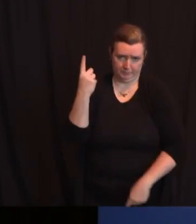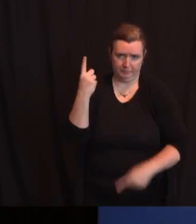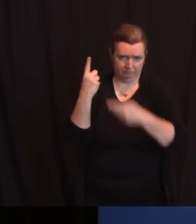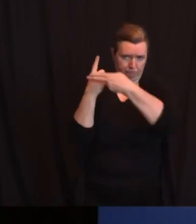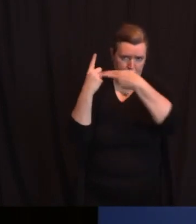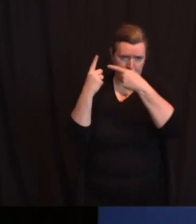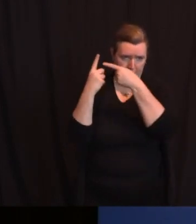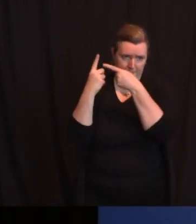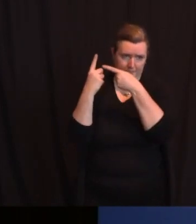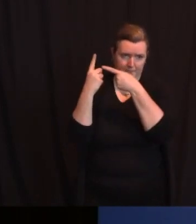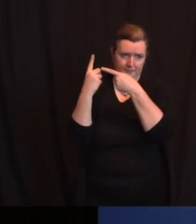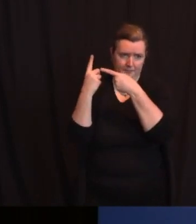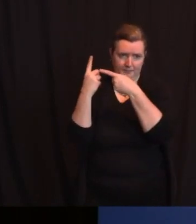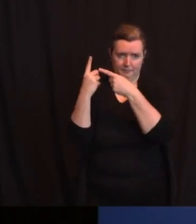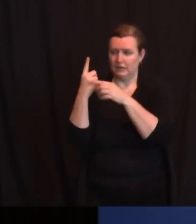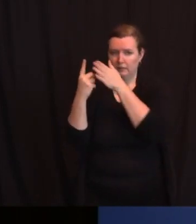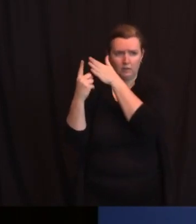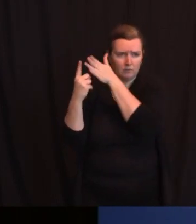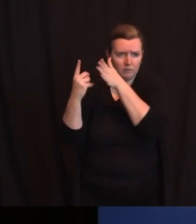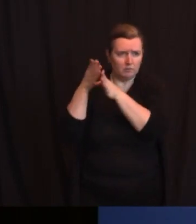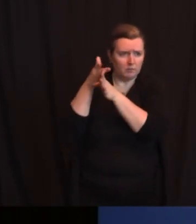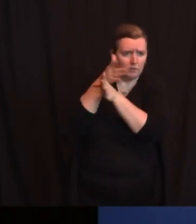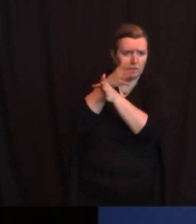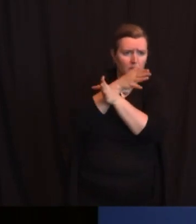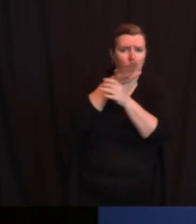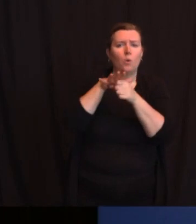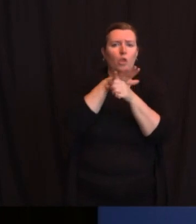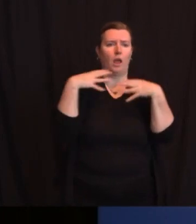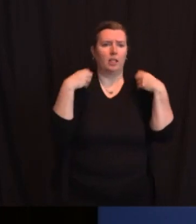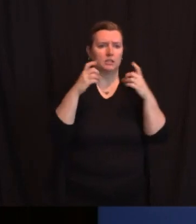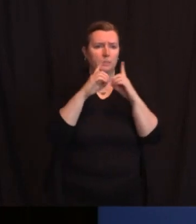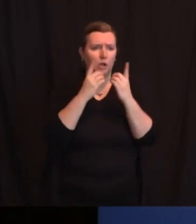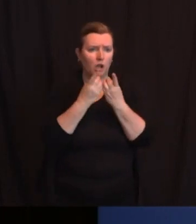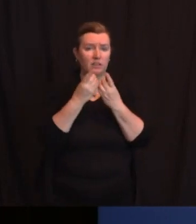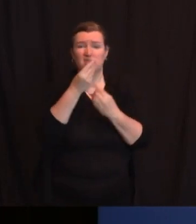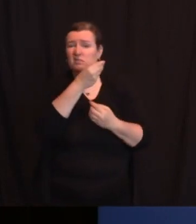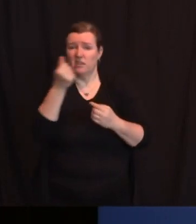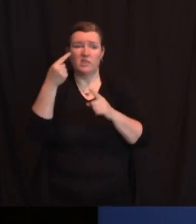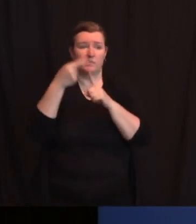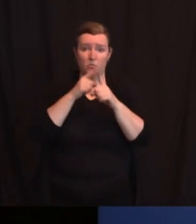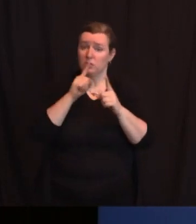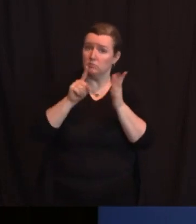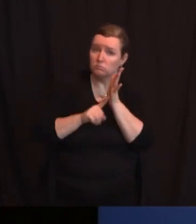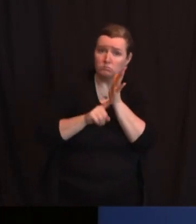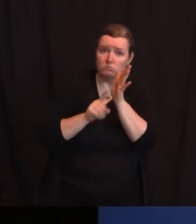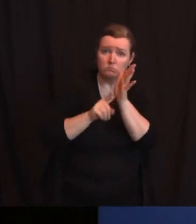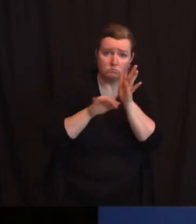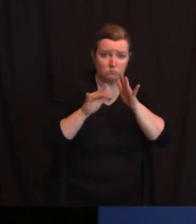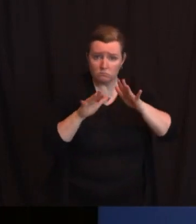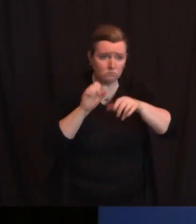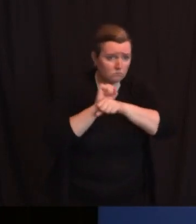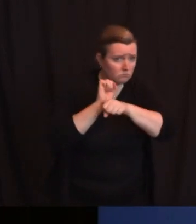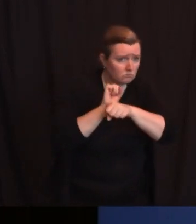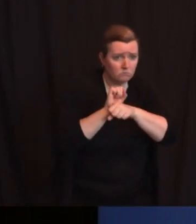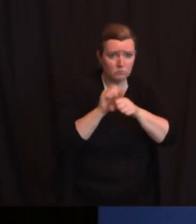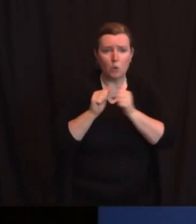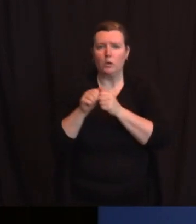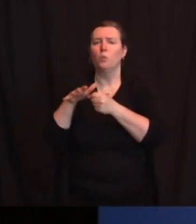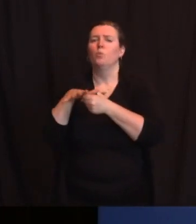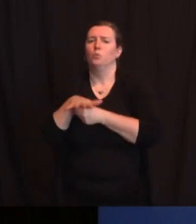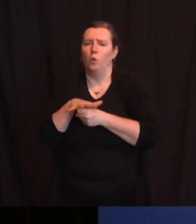much work these local health departments have been doing these last several months. It all begins with that local health department